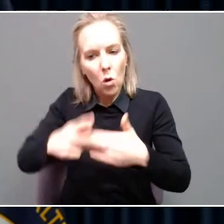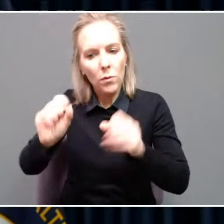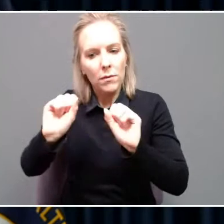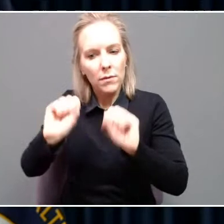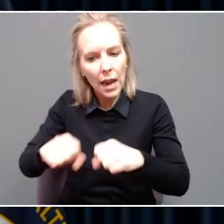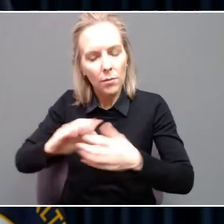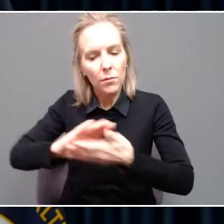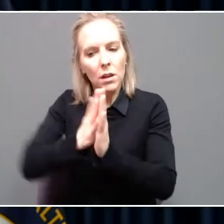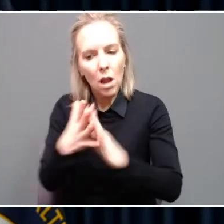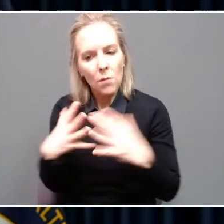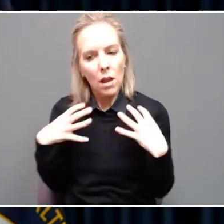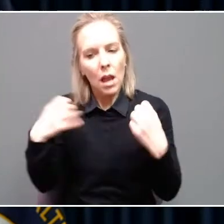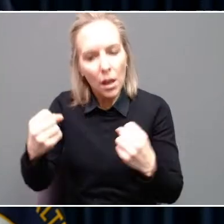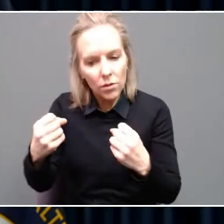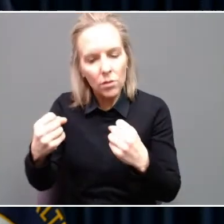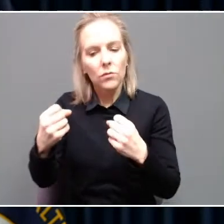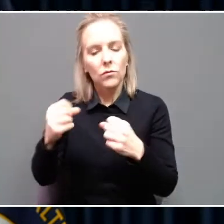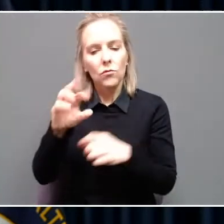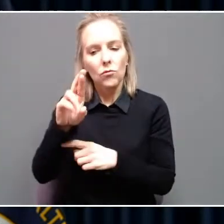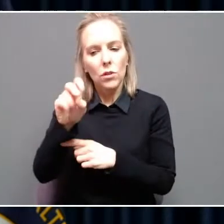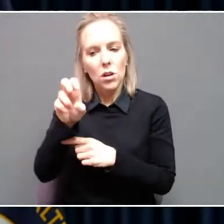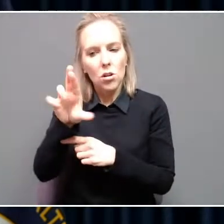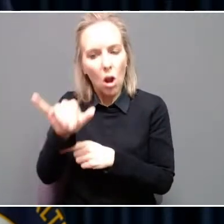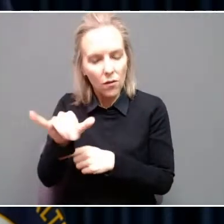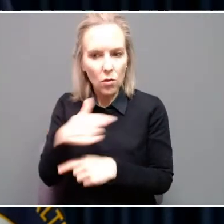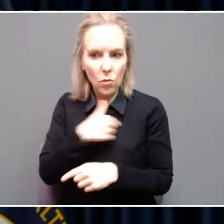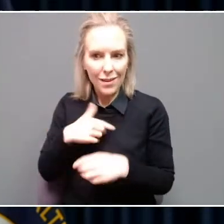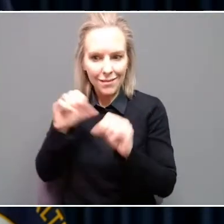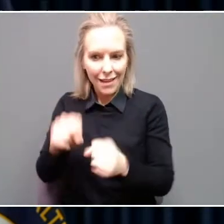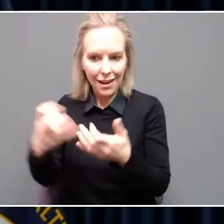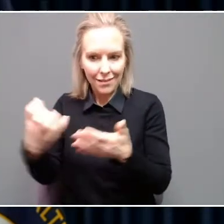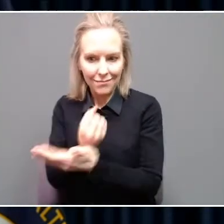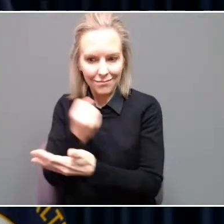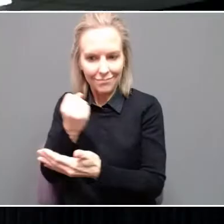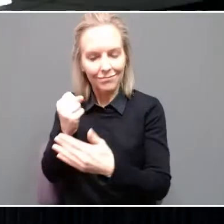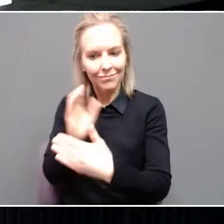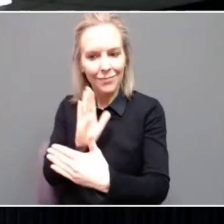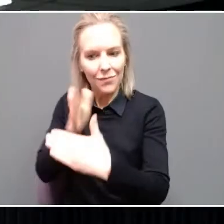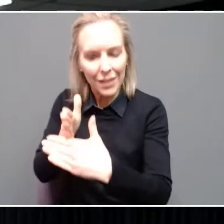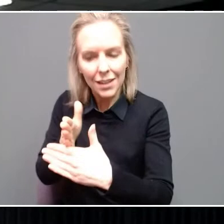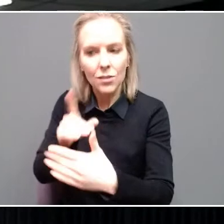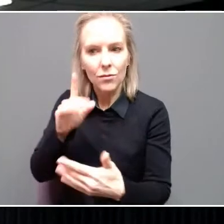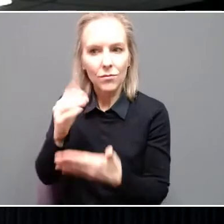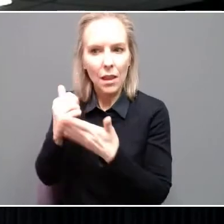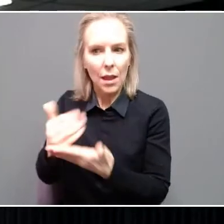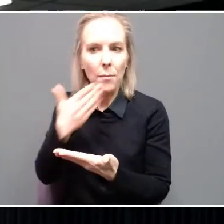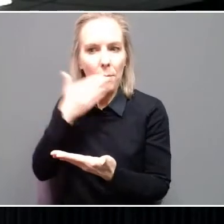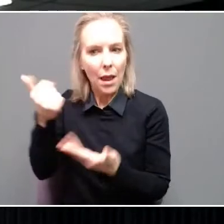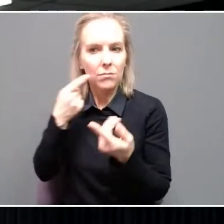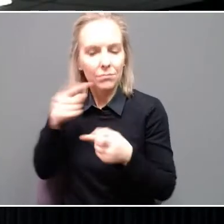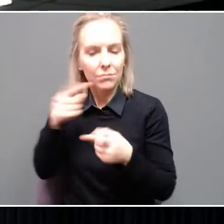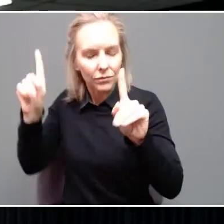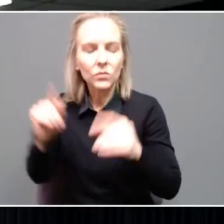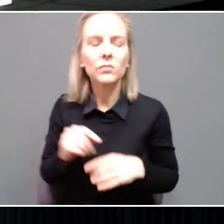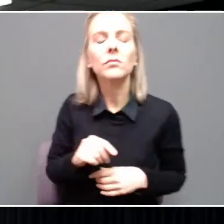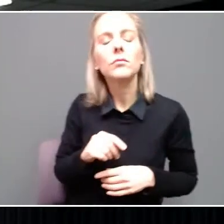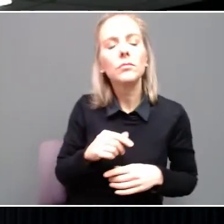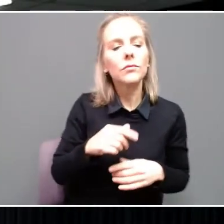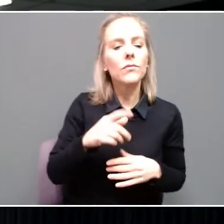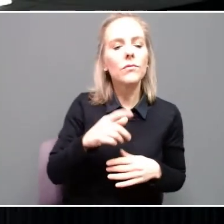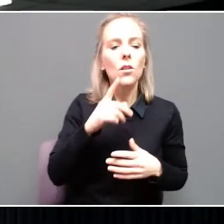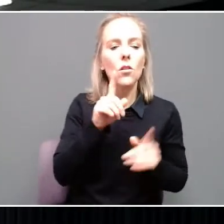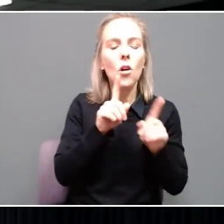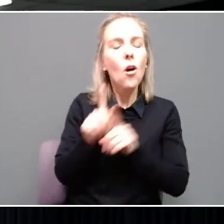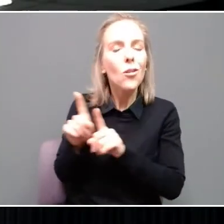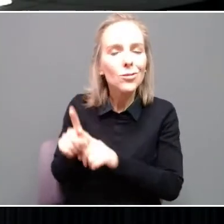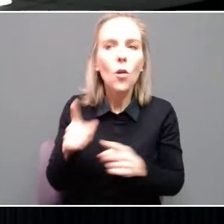the better our possible outcome. In a bipartisan effort with the General Assembly, we've expanded recovery ready housing as well as access to